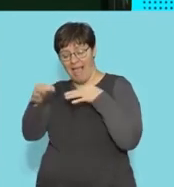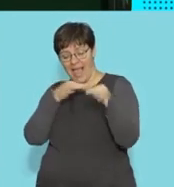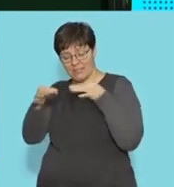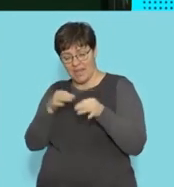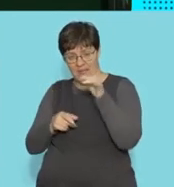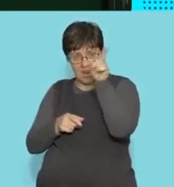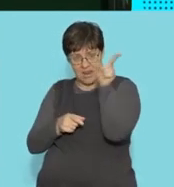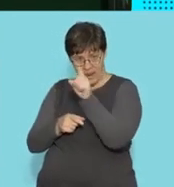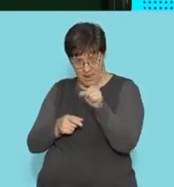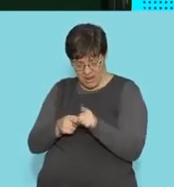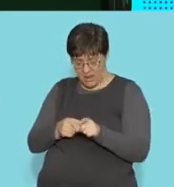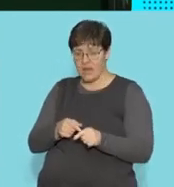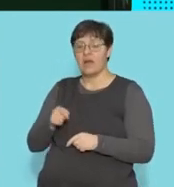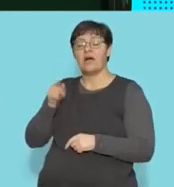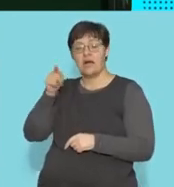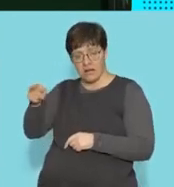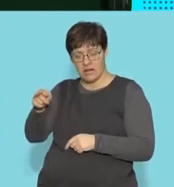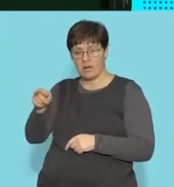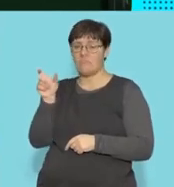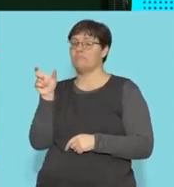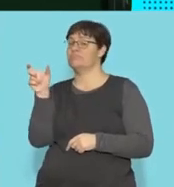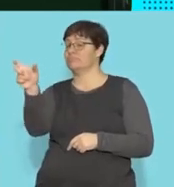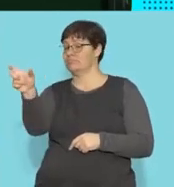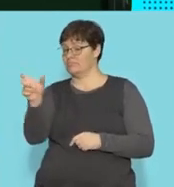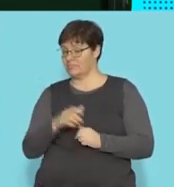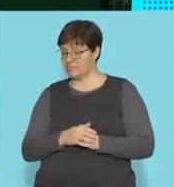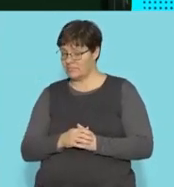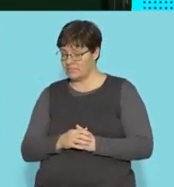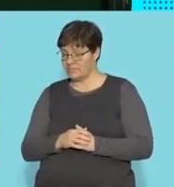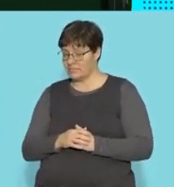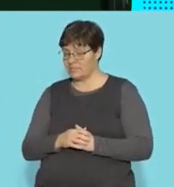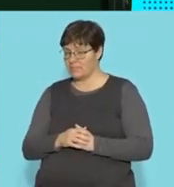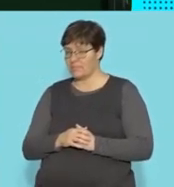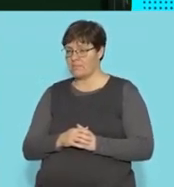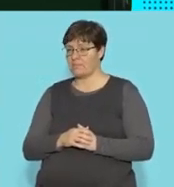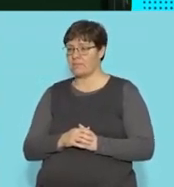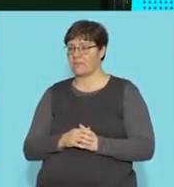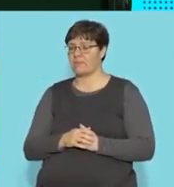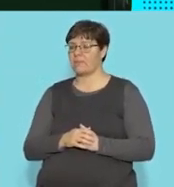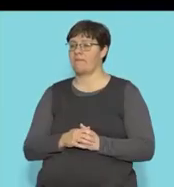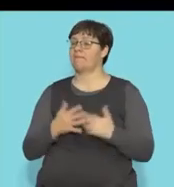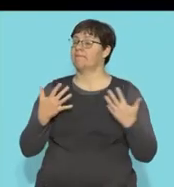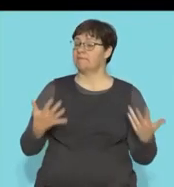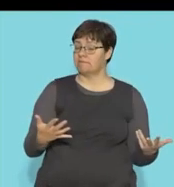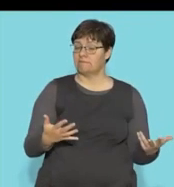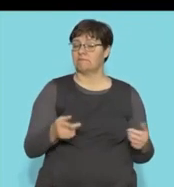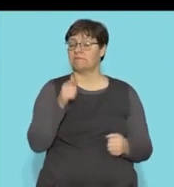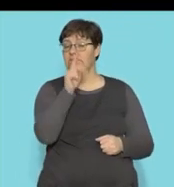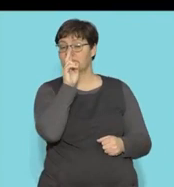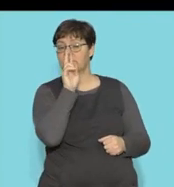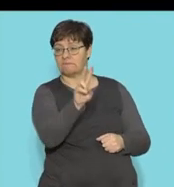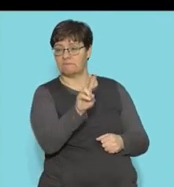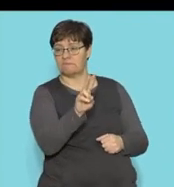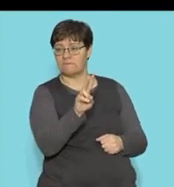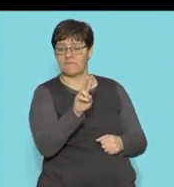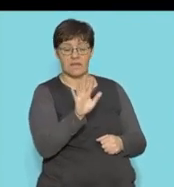where we're given a definition and we have to provide the term. So when you are